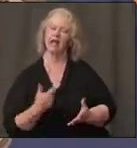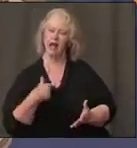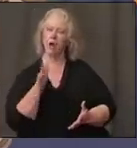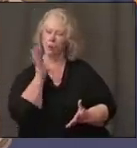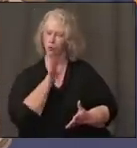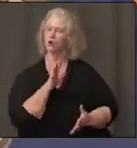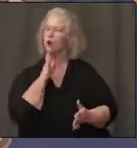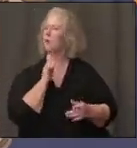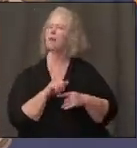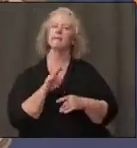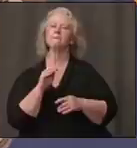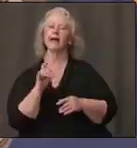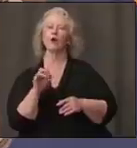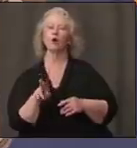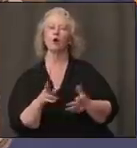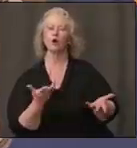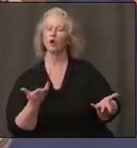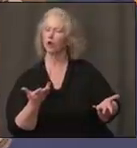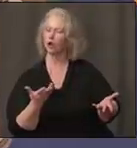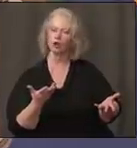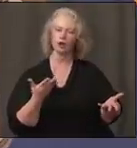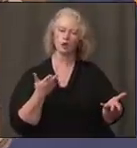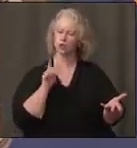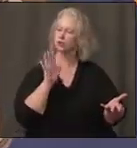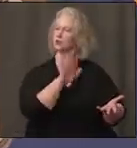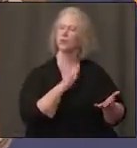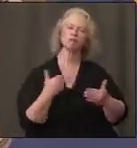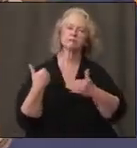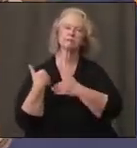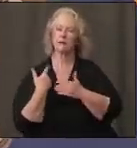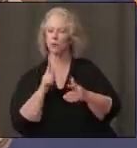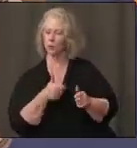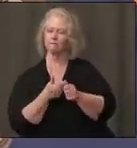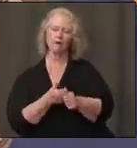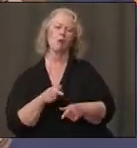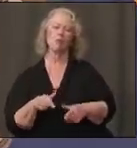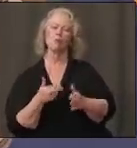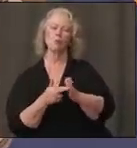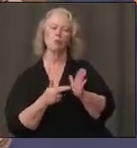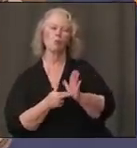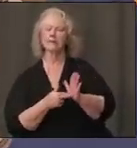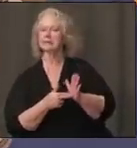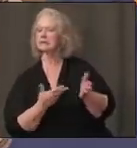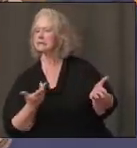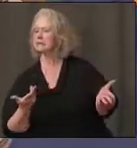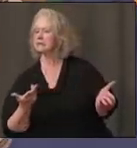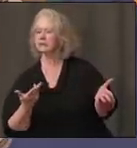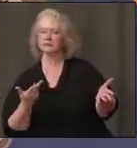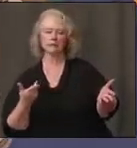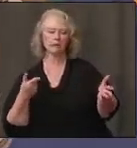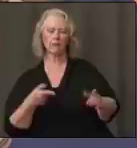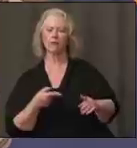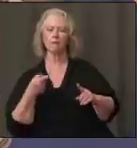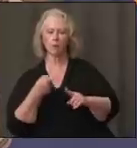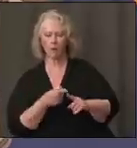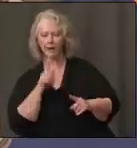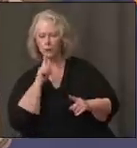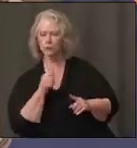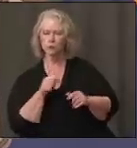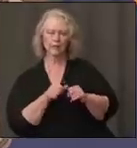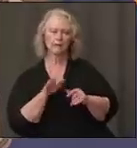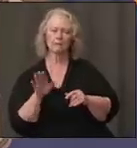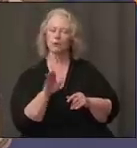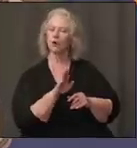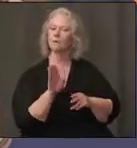would say it's a municipal responsibility to enforce these rules. These rules are not just to keep the store owners safe, but the